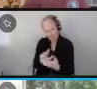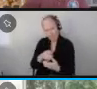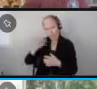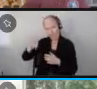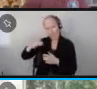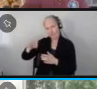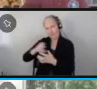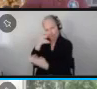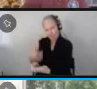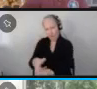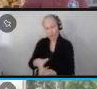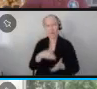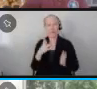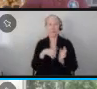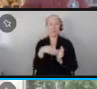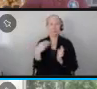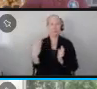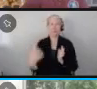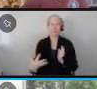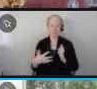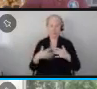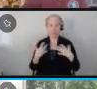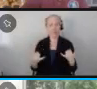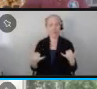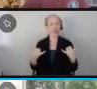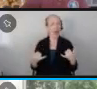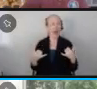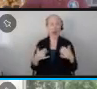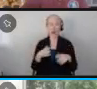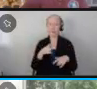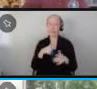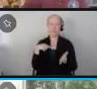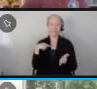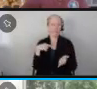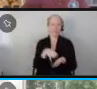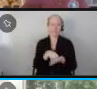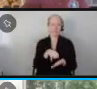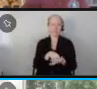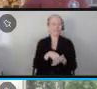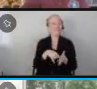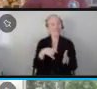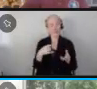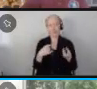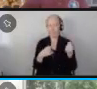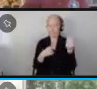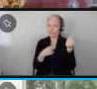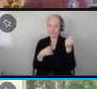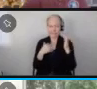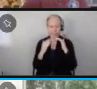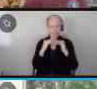very costly, prohibitive, and that is one of the reasons that